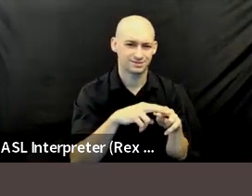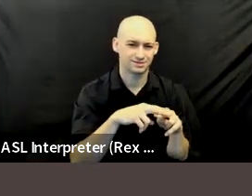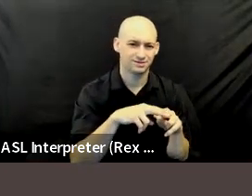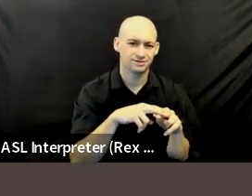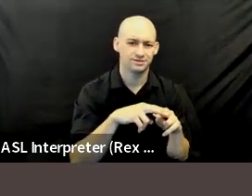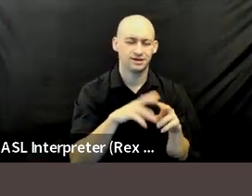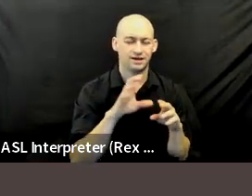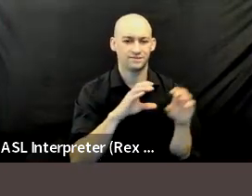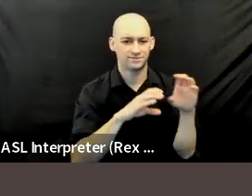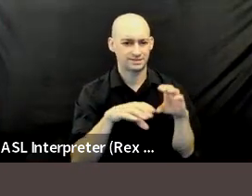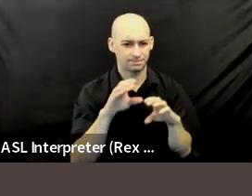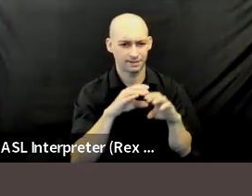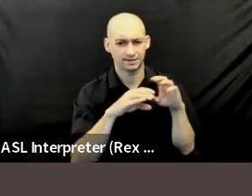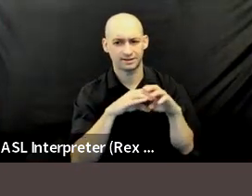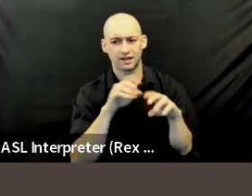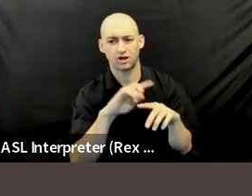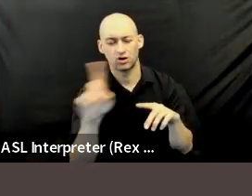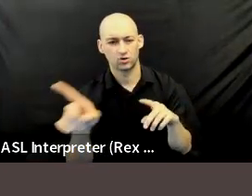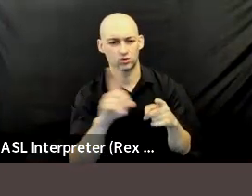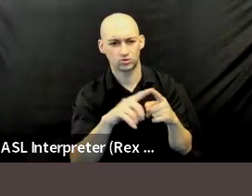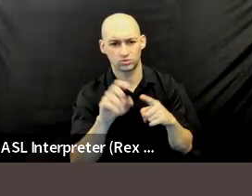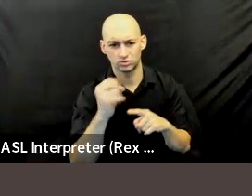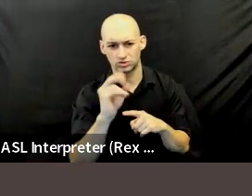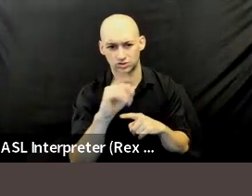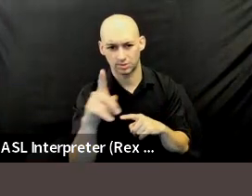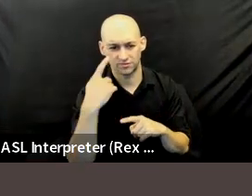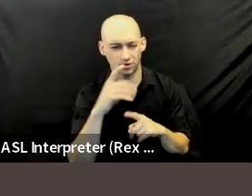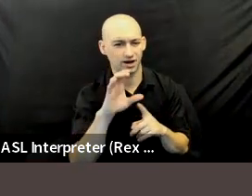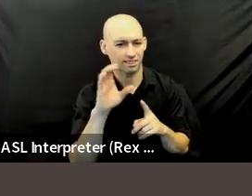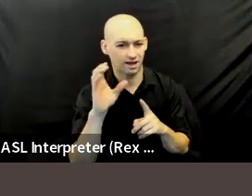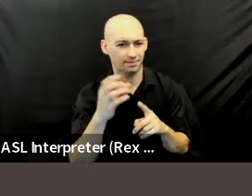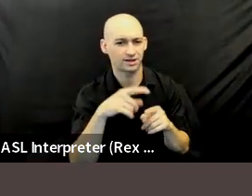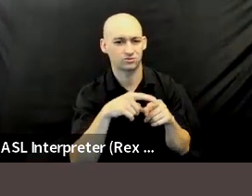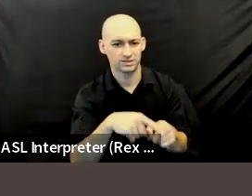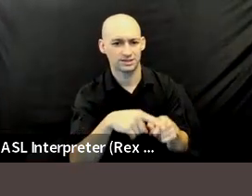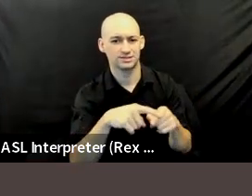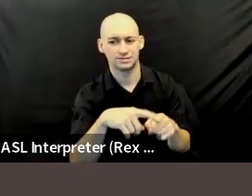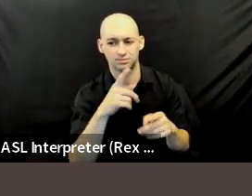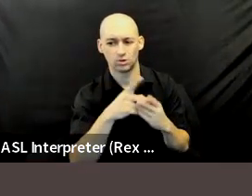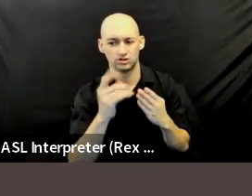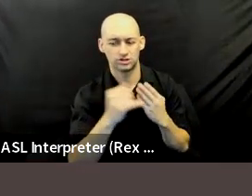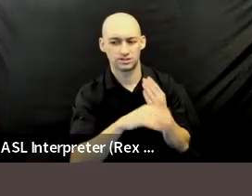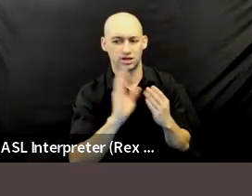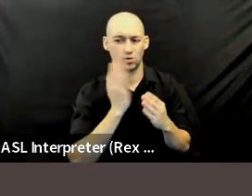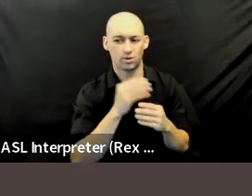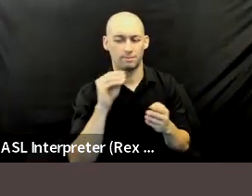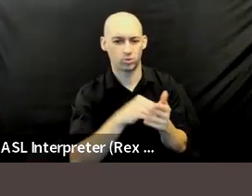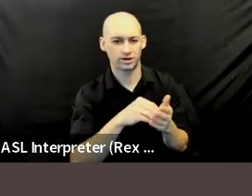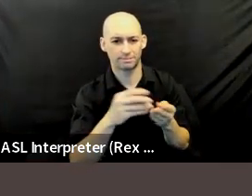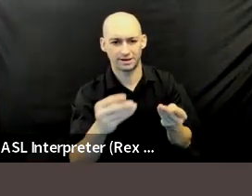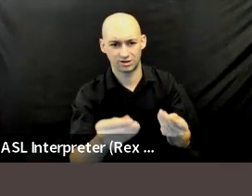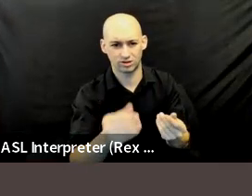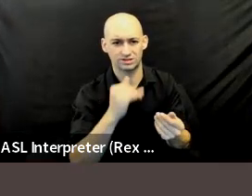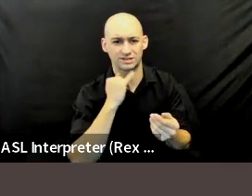the investments that are going to shop for climate resilience projects. We're putting in materials that are more resistant